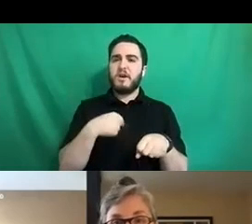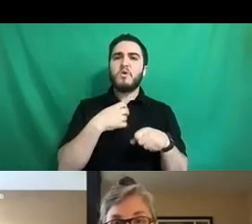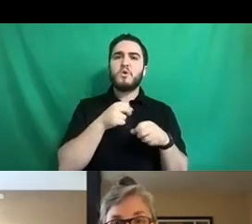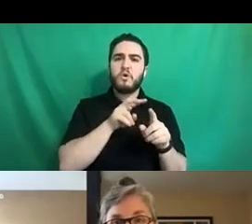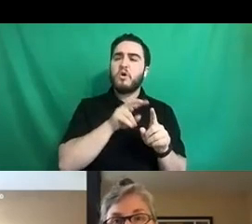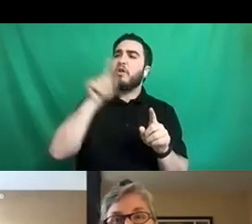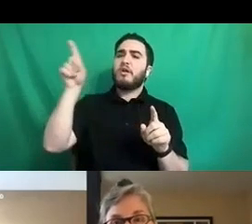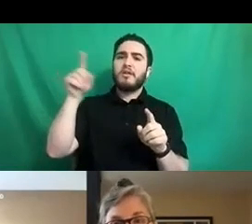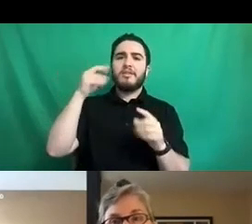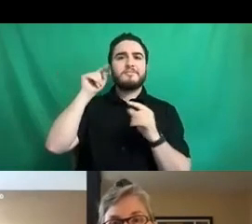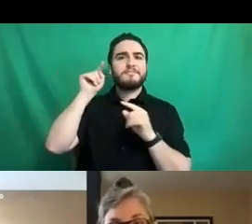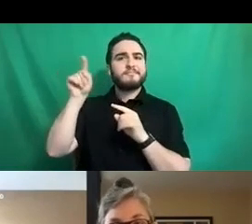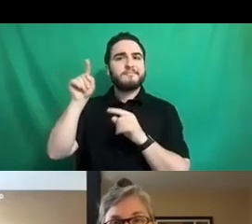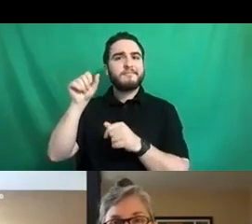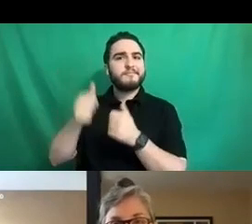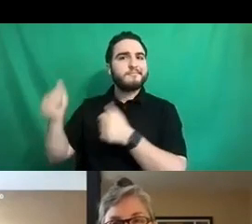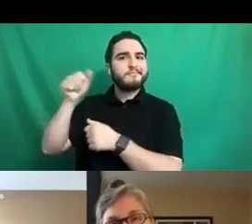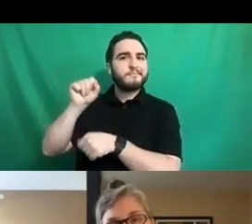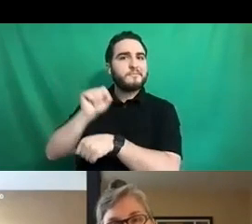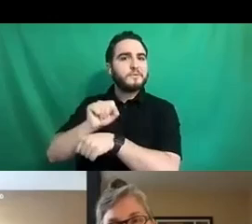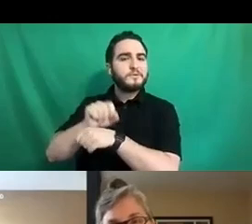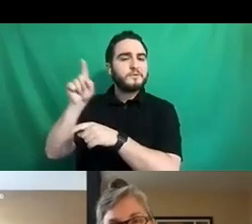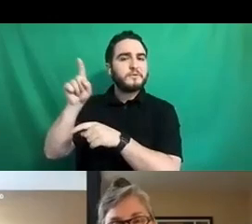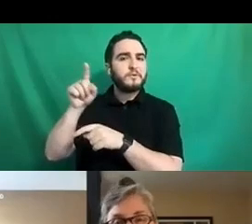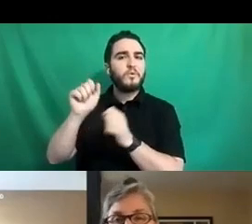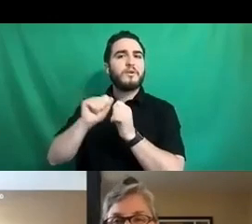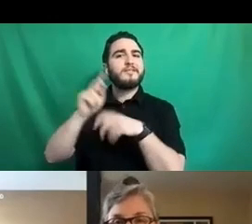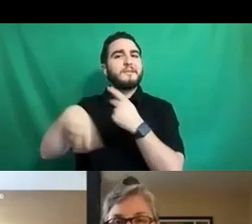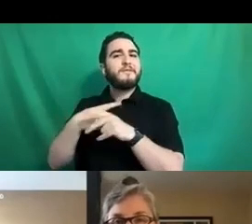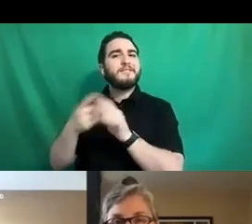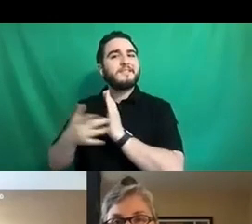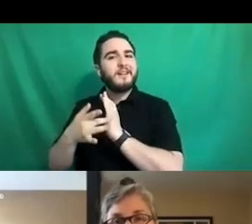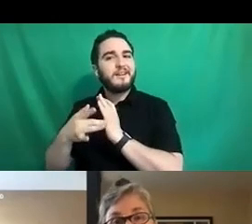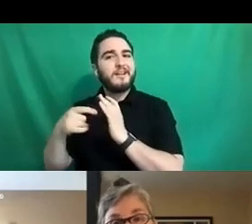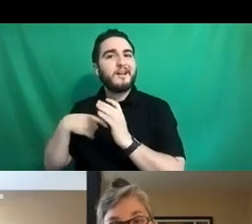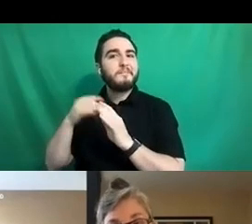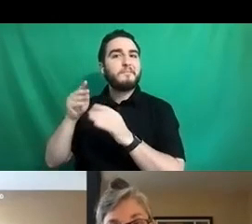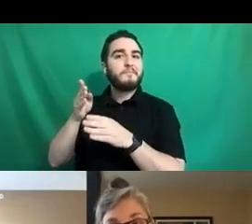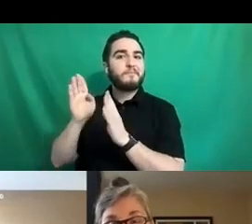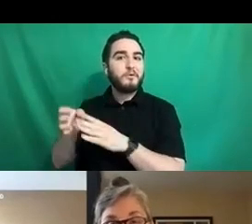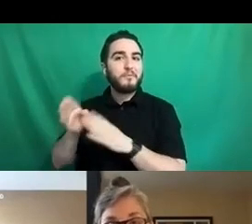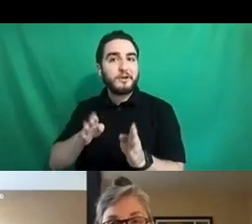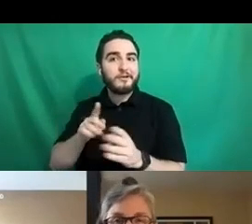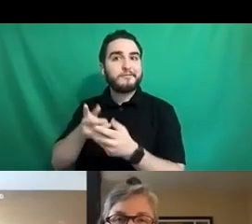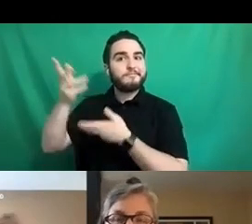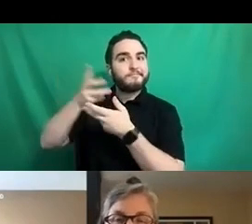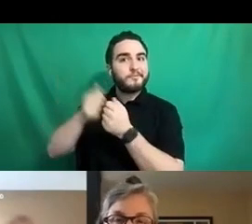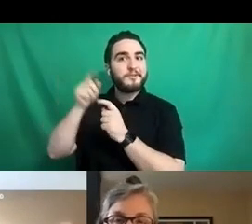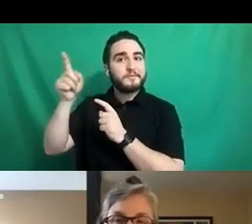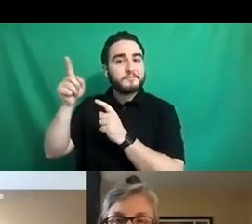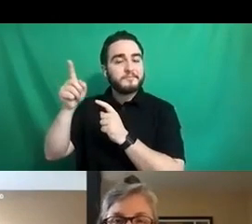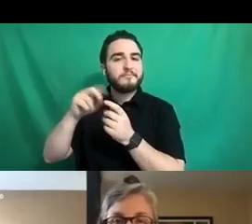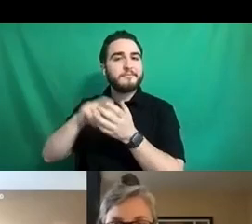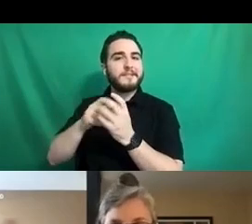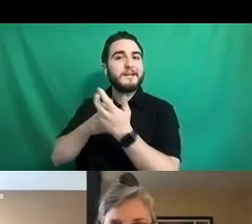the employer and what kind of technology and what kind of tools do I need to be prepped with to engage with them so that I'm